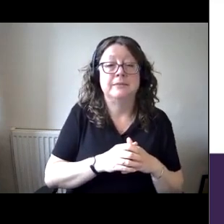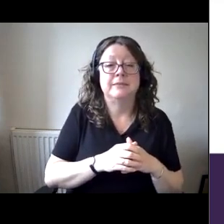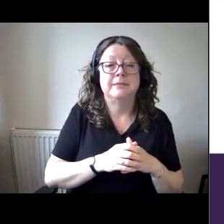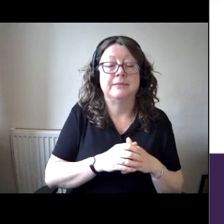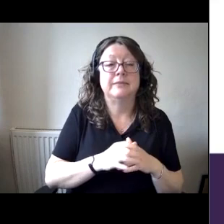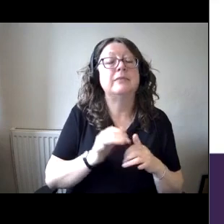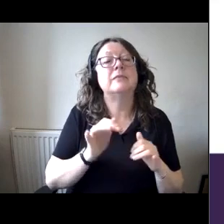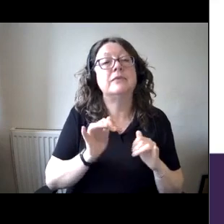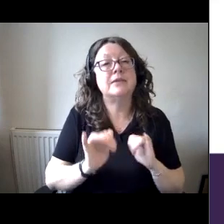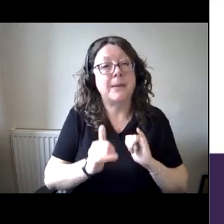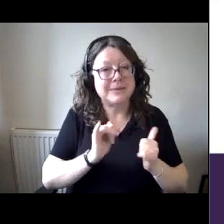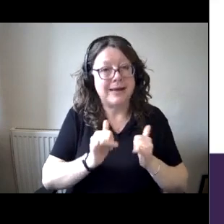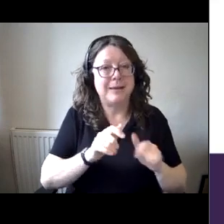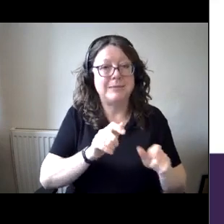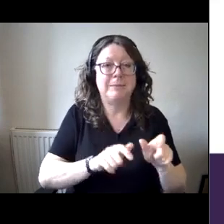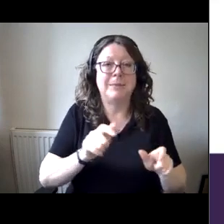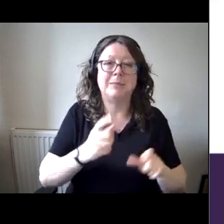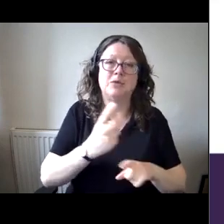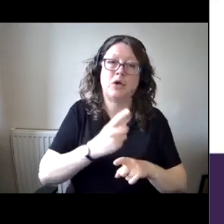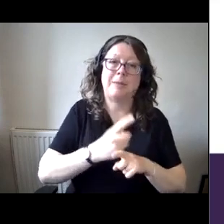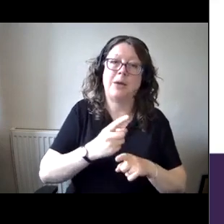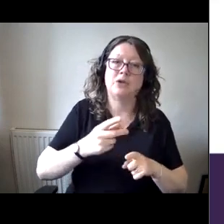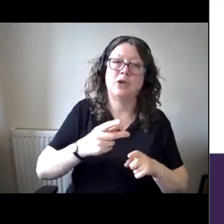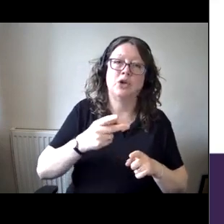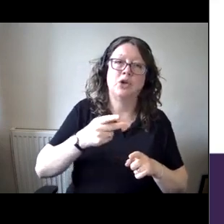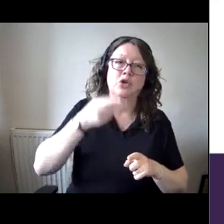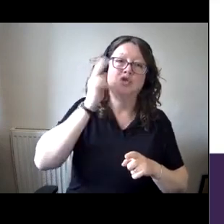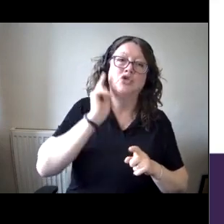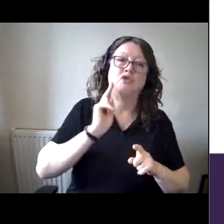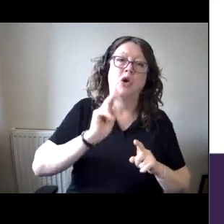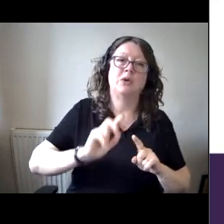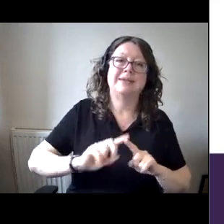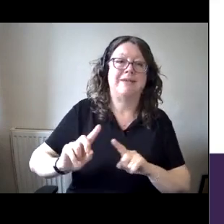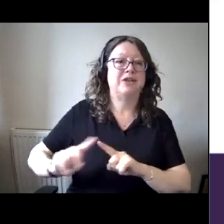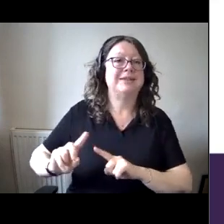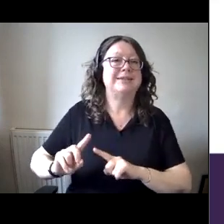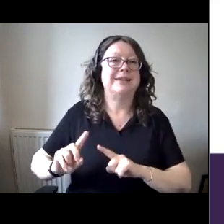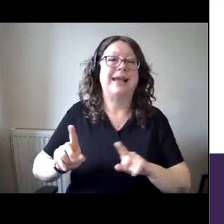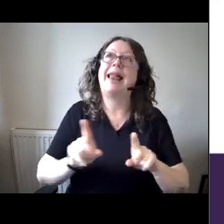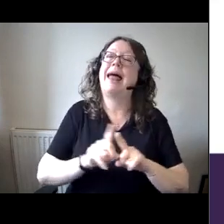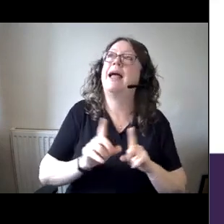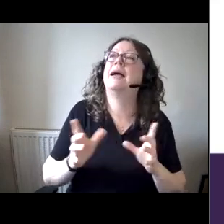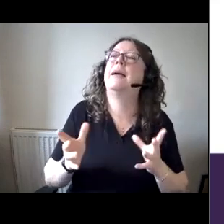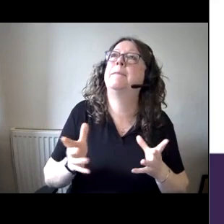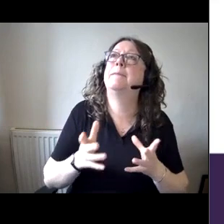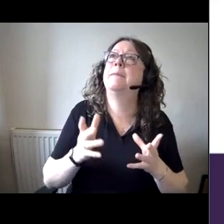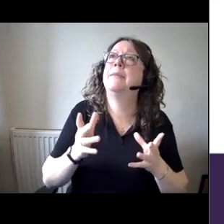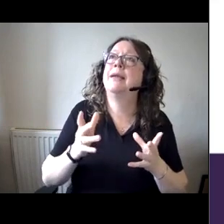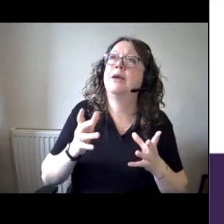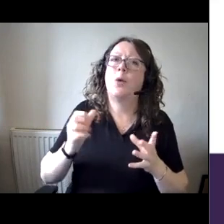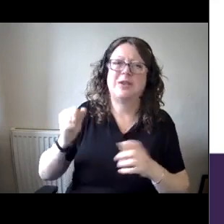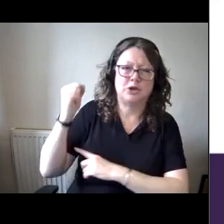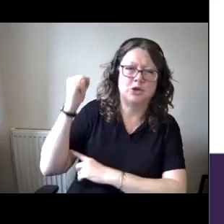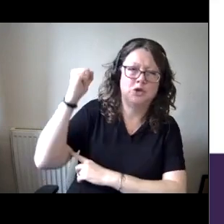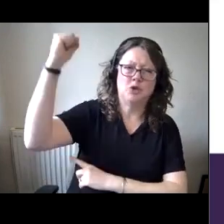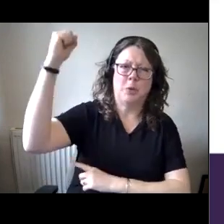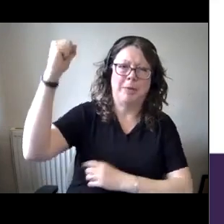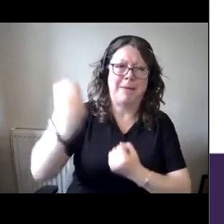talking about neurodiversity, neurodivergent profiles as being a